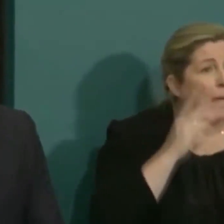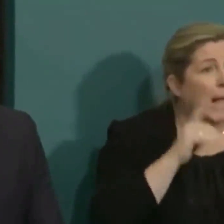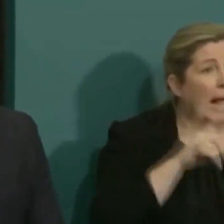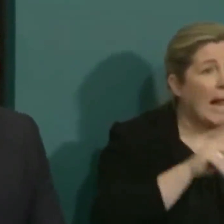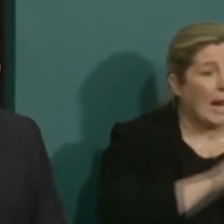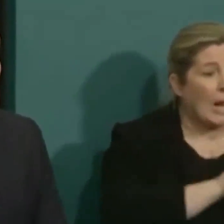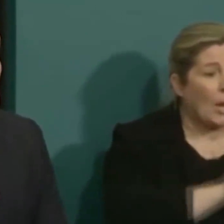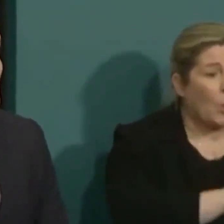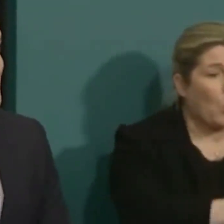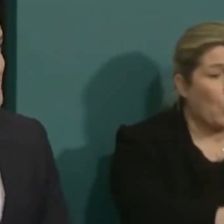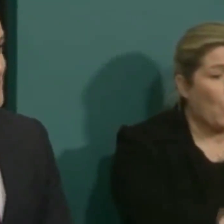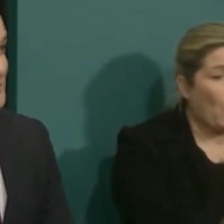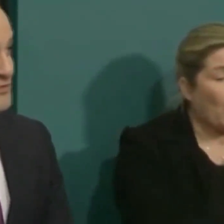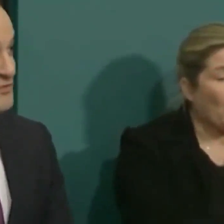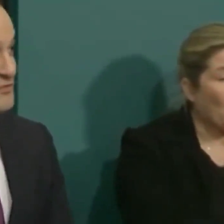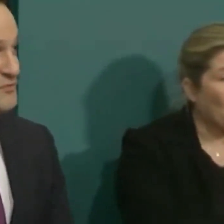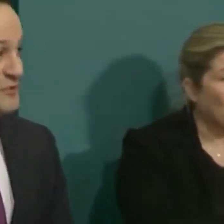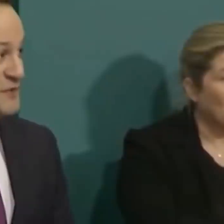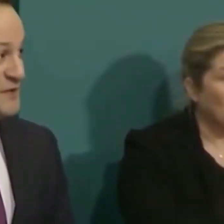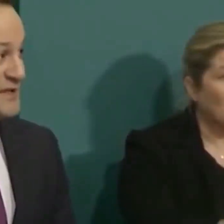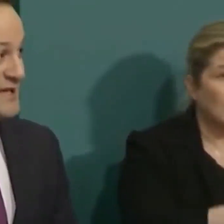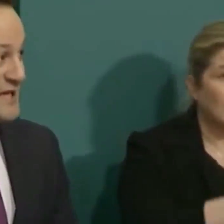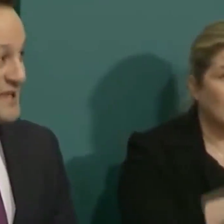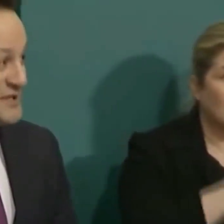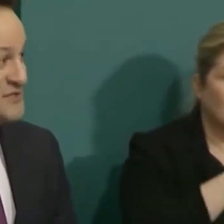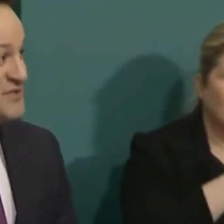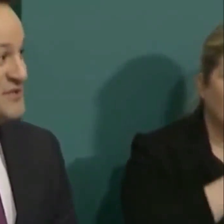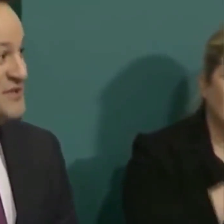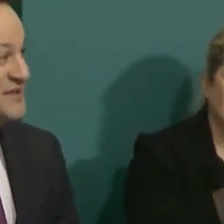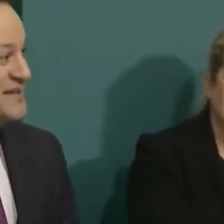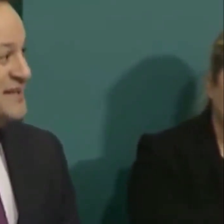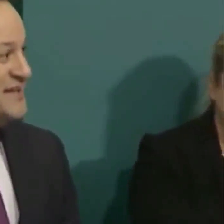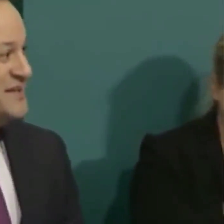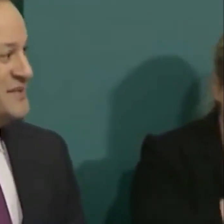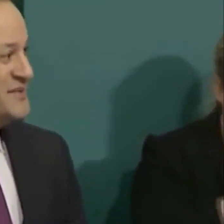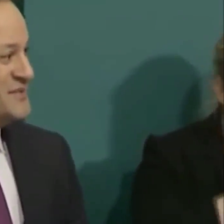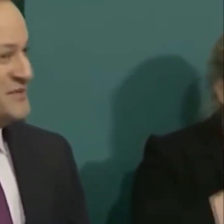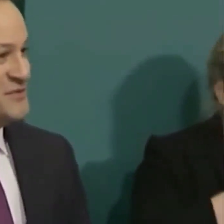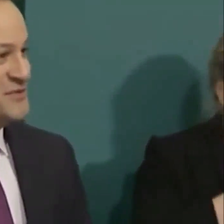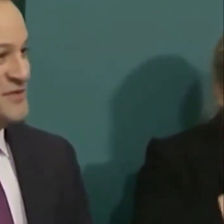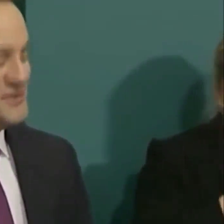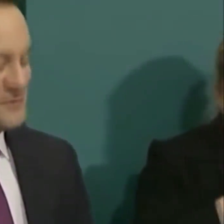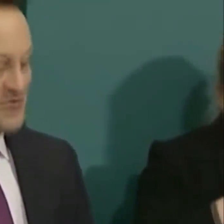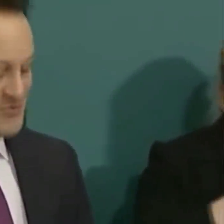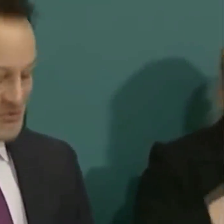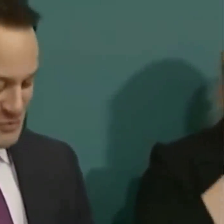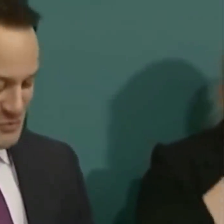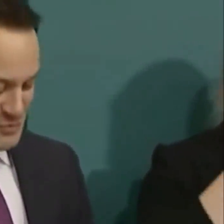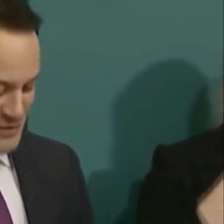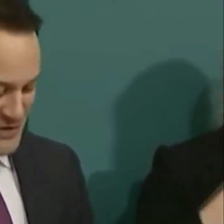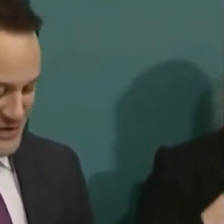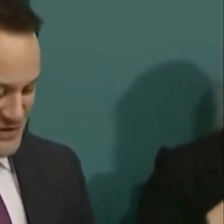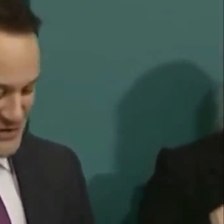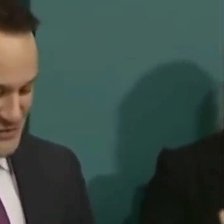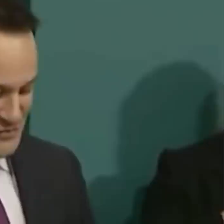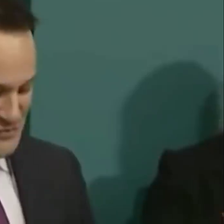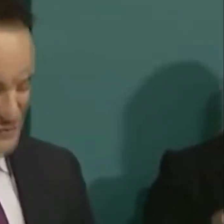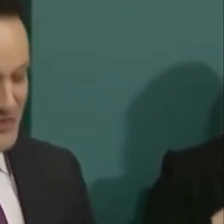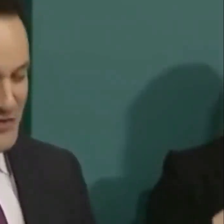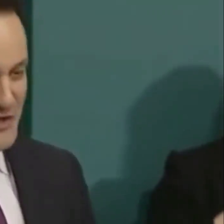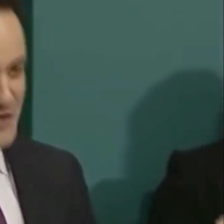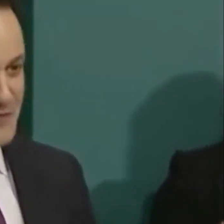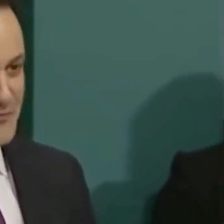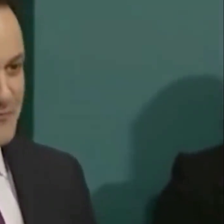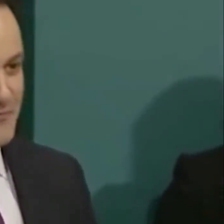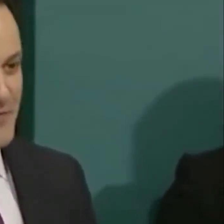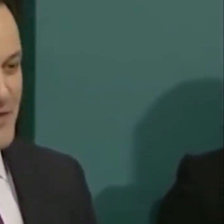12 months away. And even hypothetically, after 80% of the population get the jab. Now bear in mind that when I play